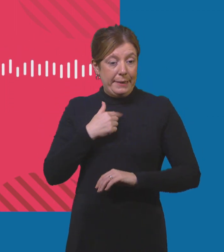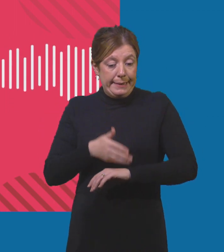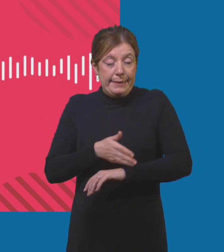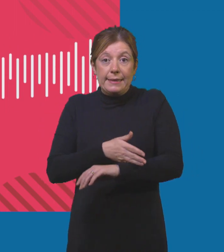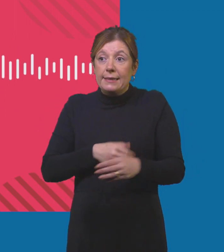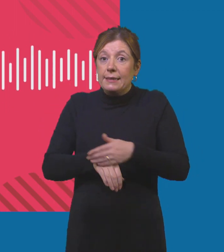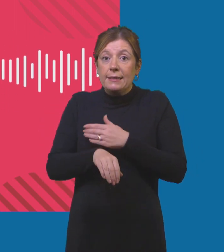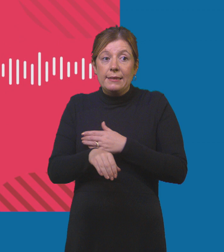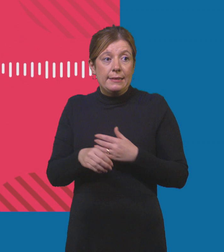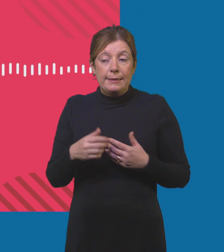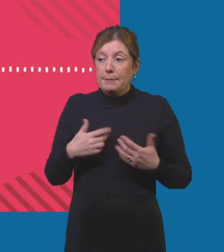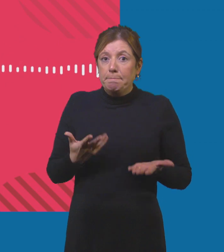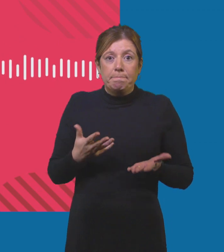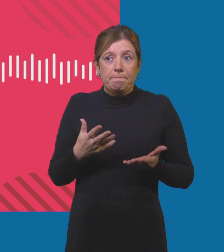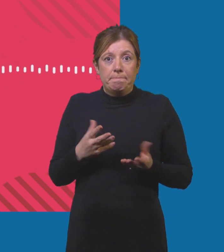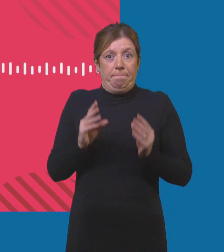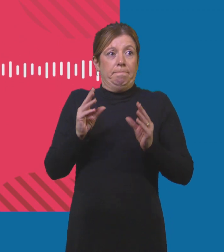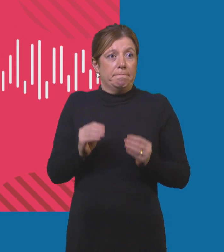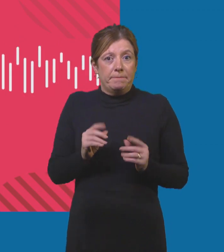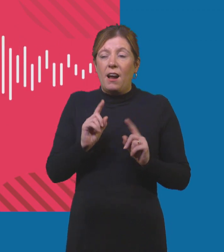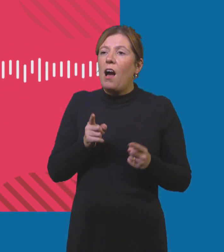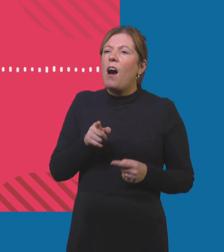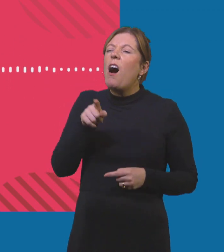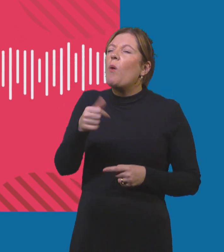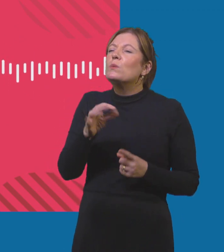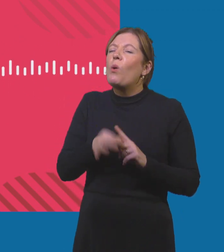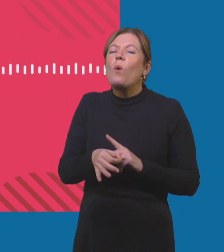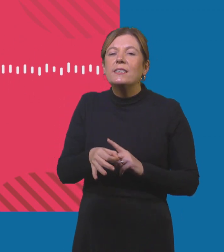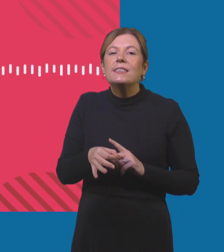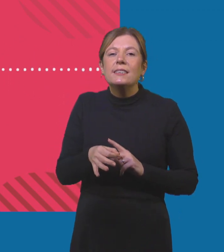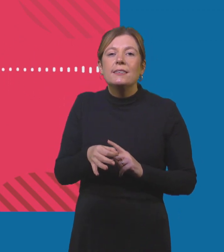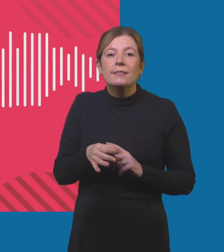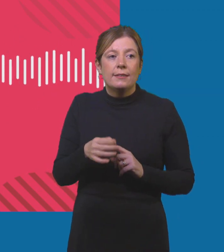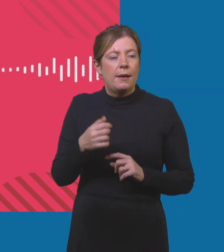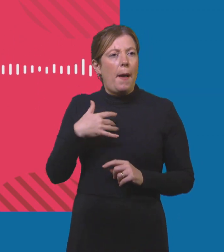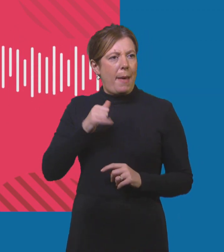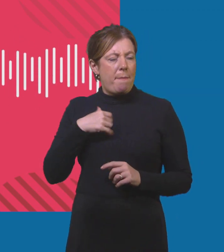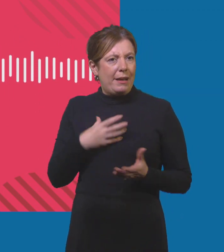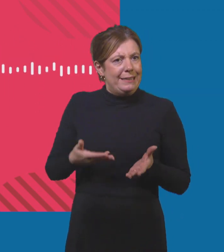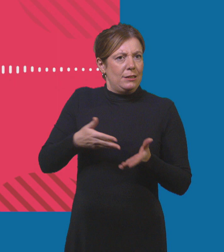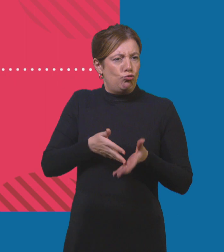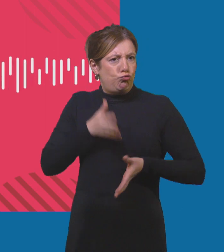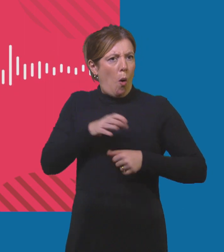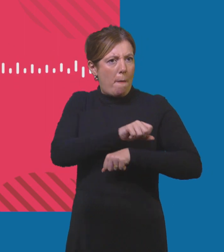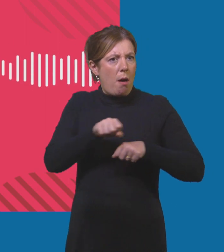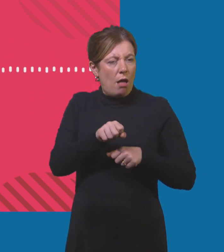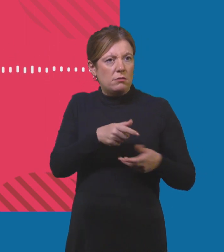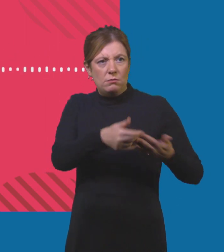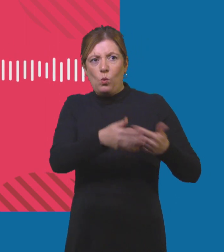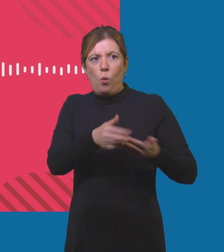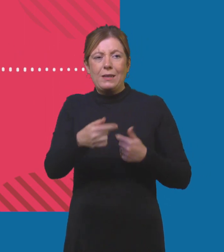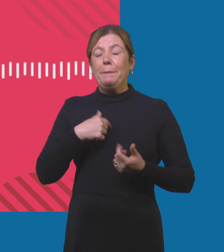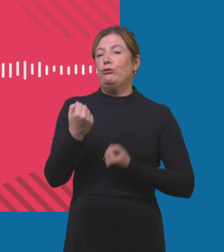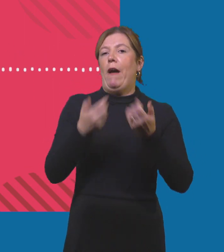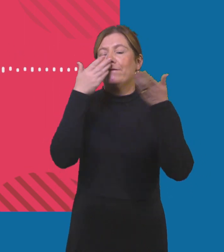even know whether, like, to be quite honest with you. That's a good Just point, like, actually. I just need a robotic arm to do everything for me while I'm driving.